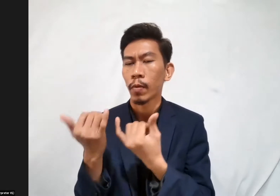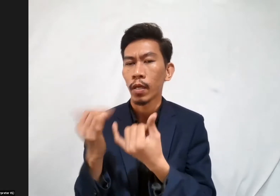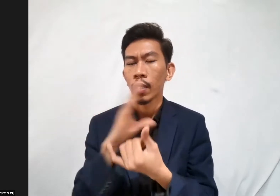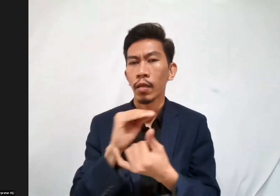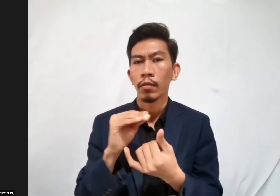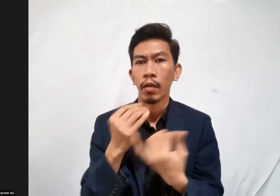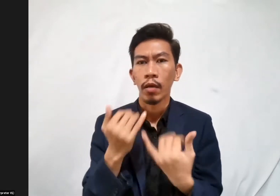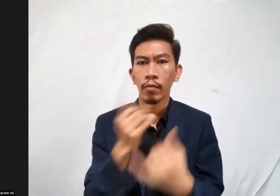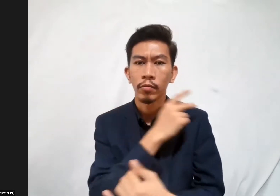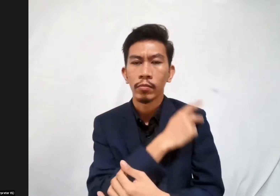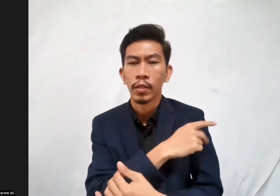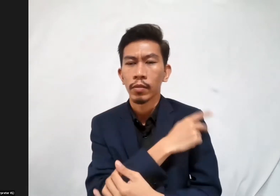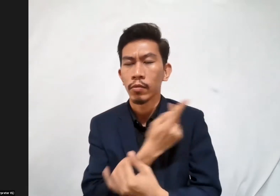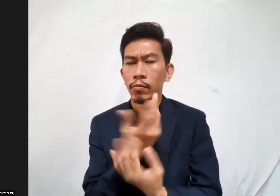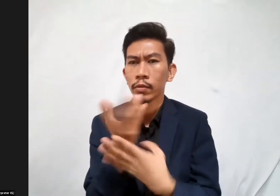are receiving the treatments?